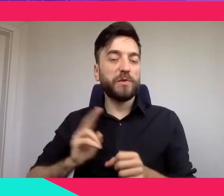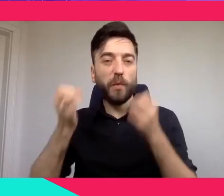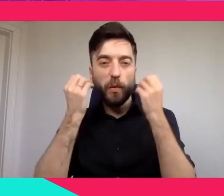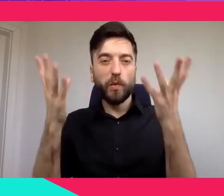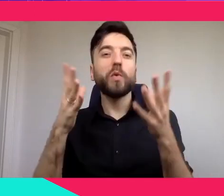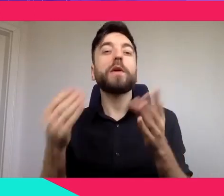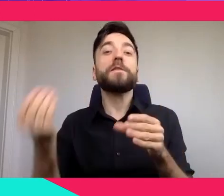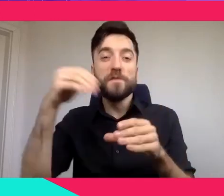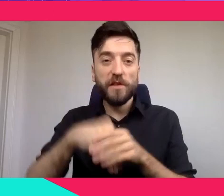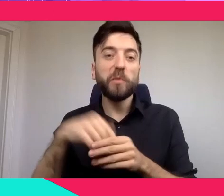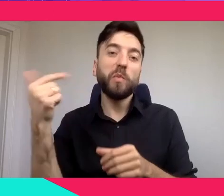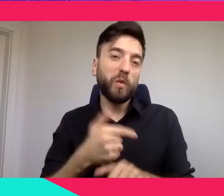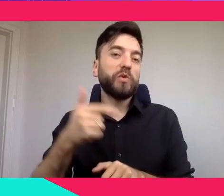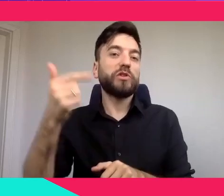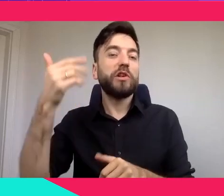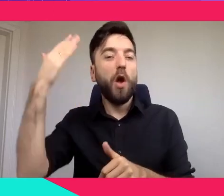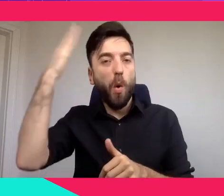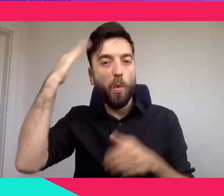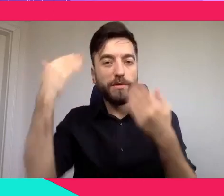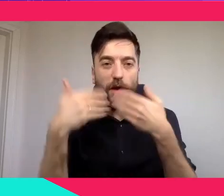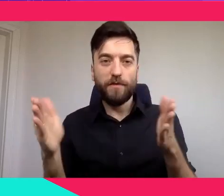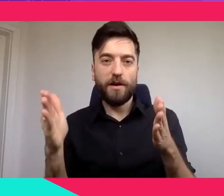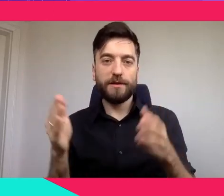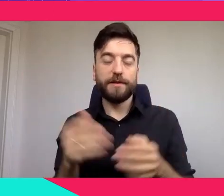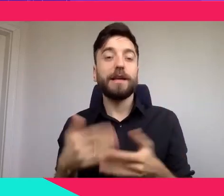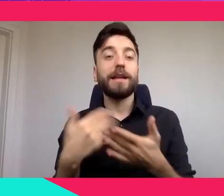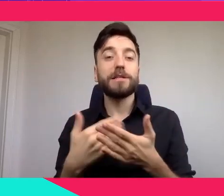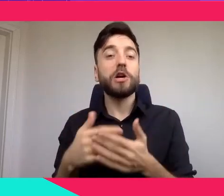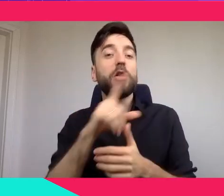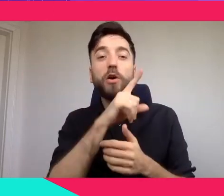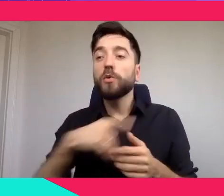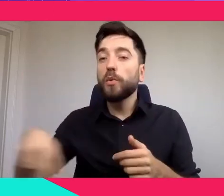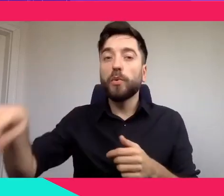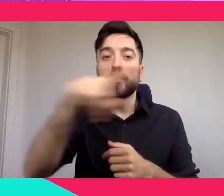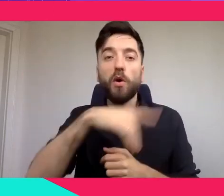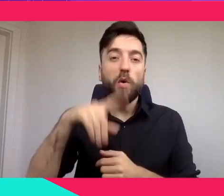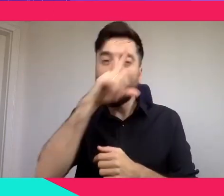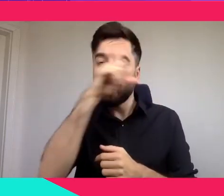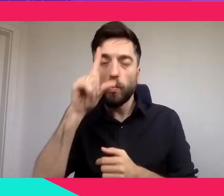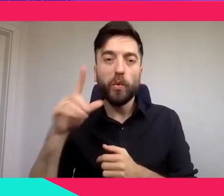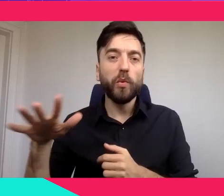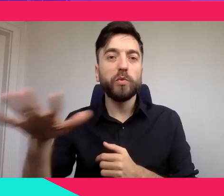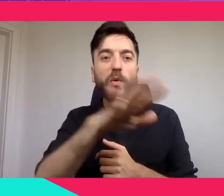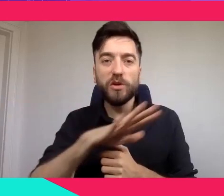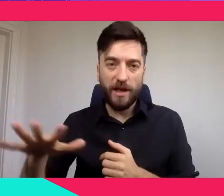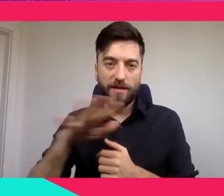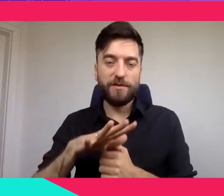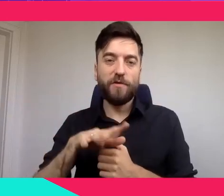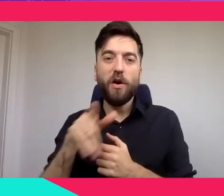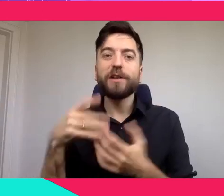of people who expect to be able to take part in a dialogue and not just have one-way